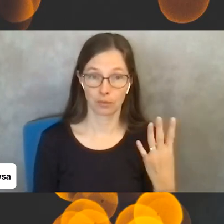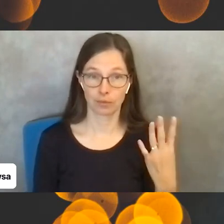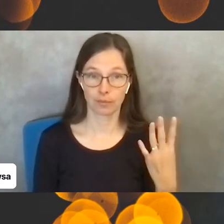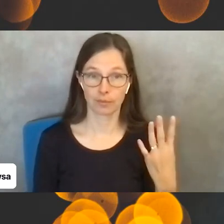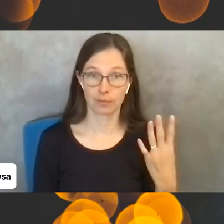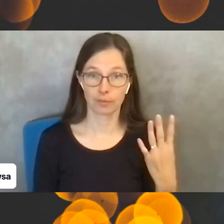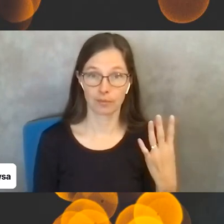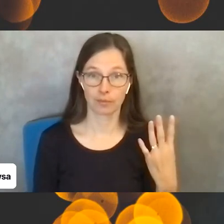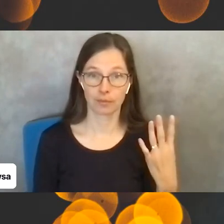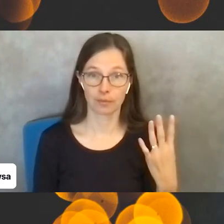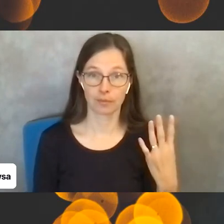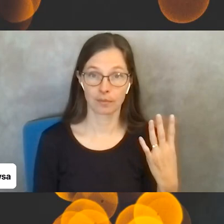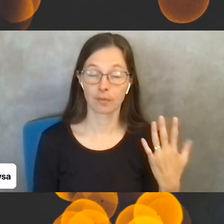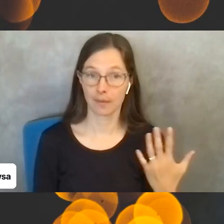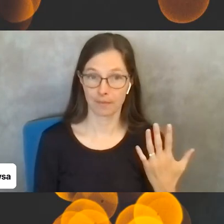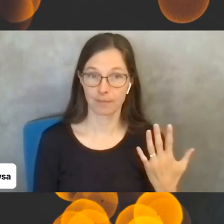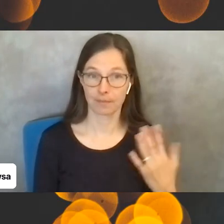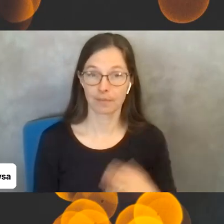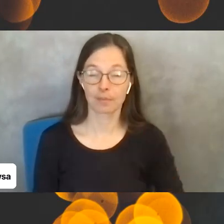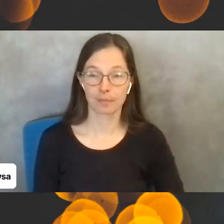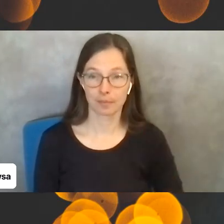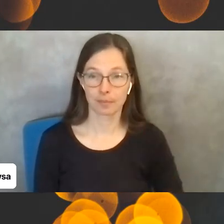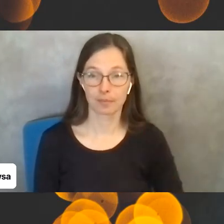4, 5,